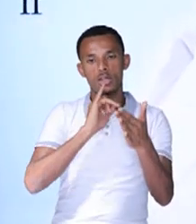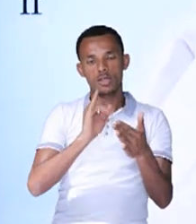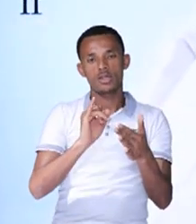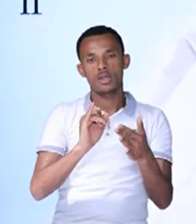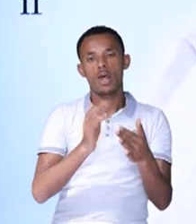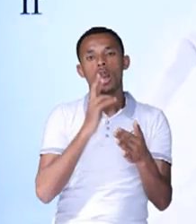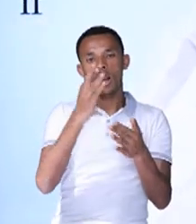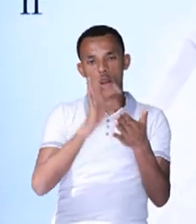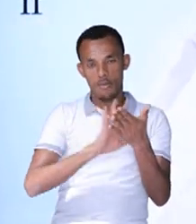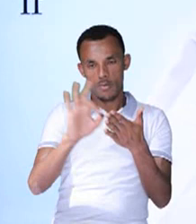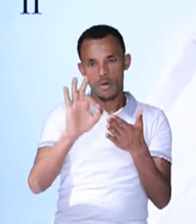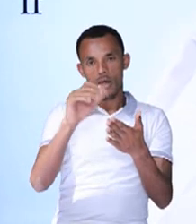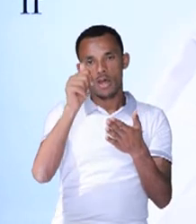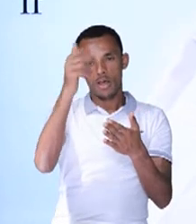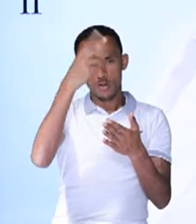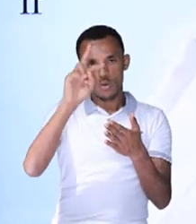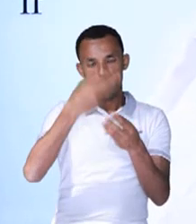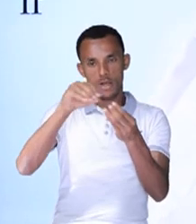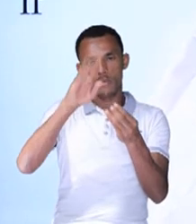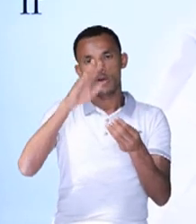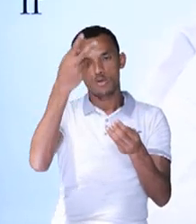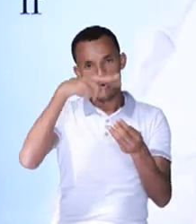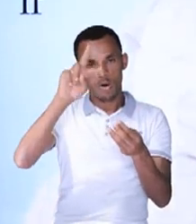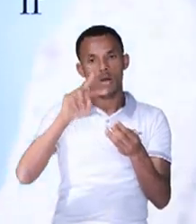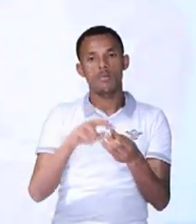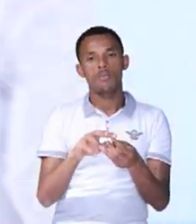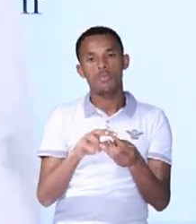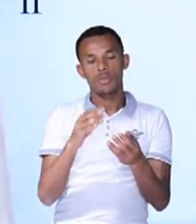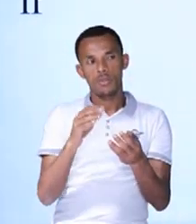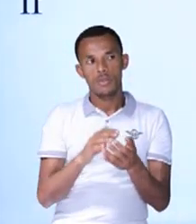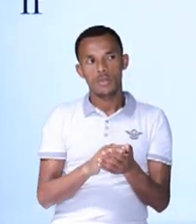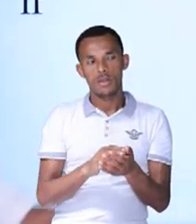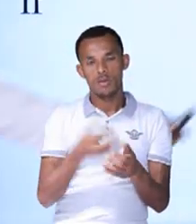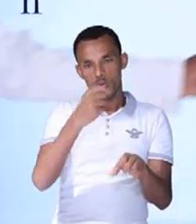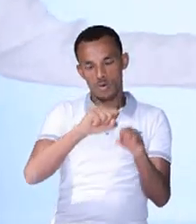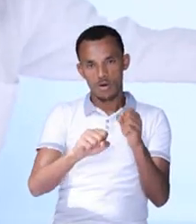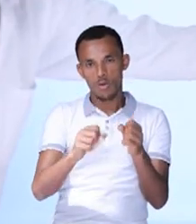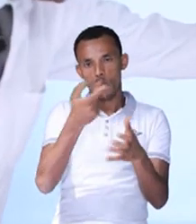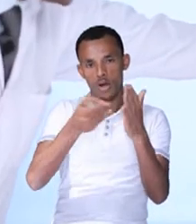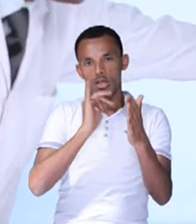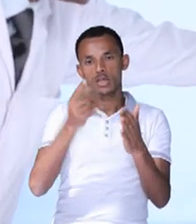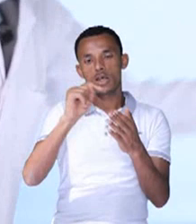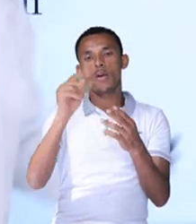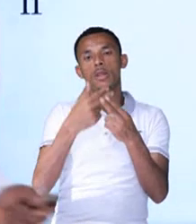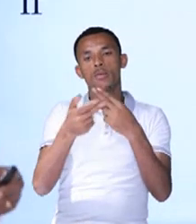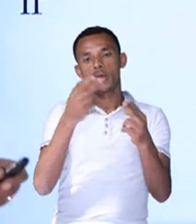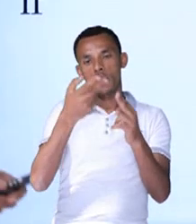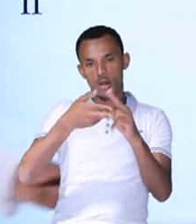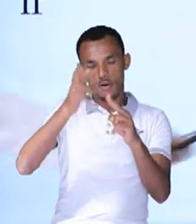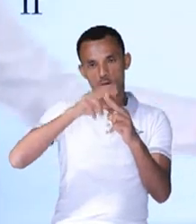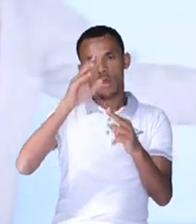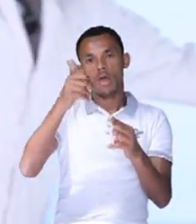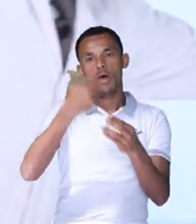be a real number, a squared plus b squared, it comes. So what is the multiplicative inverse of a